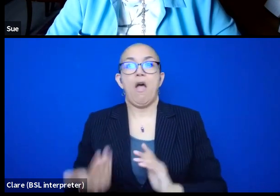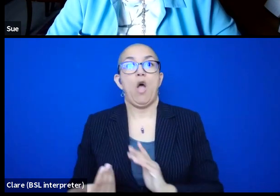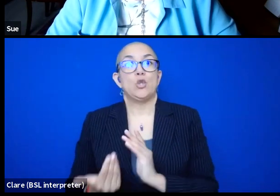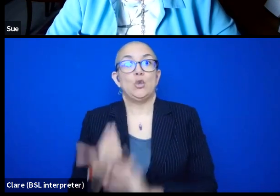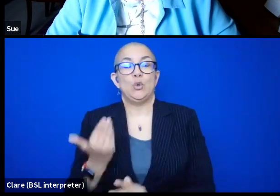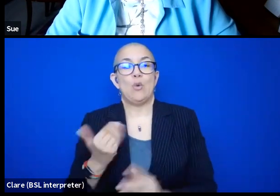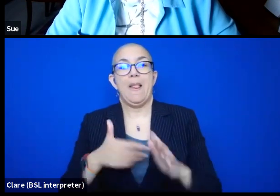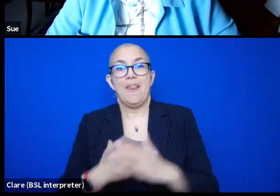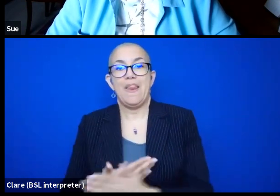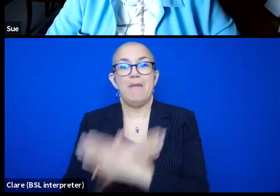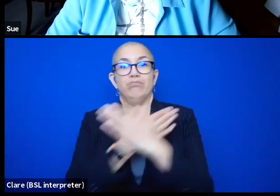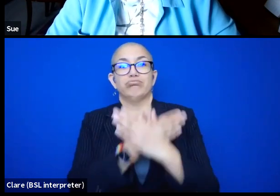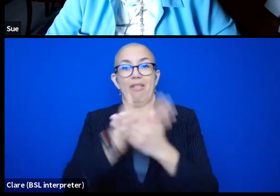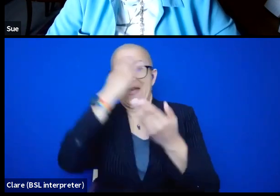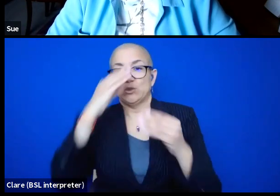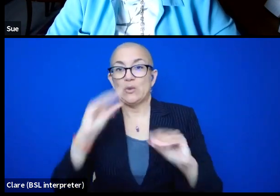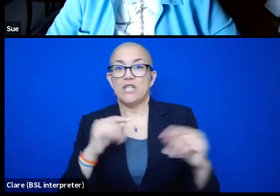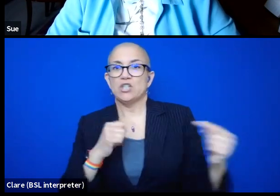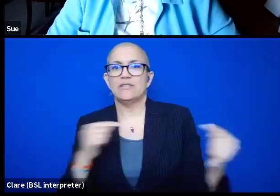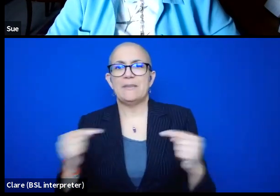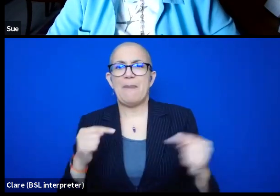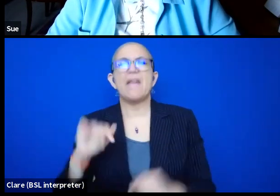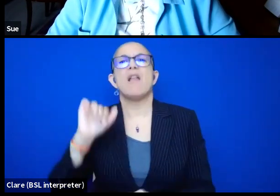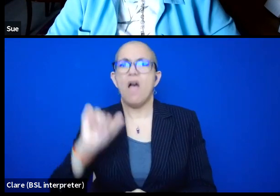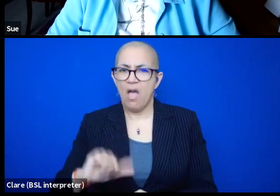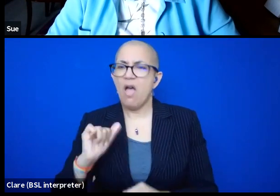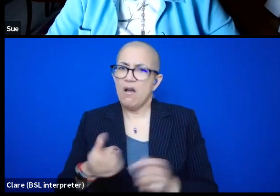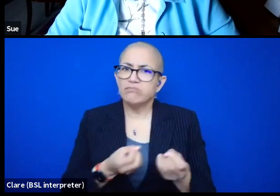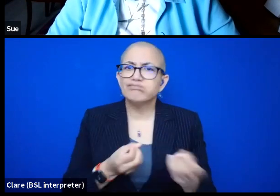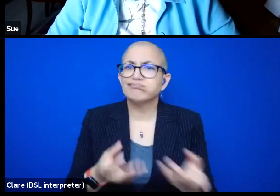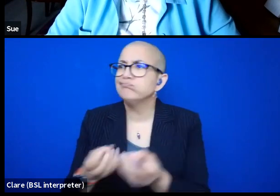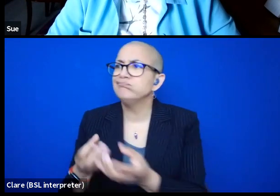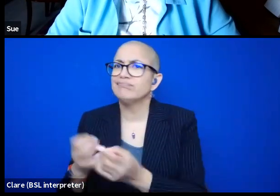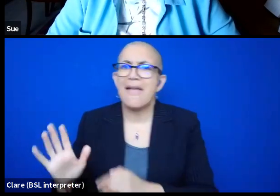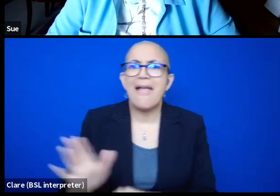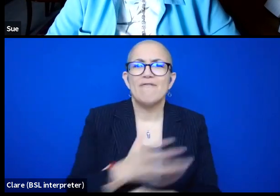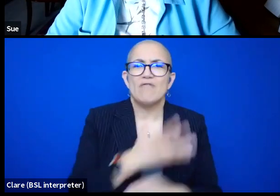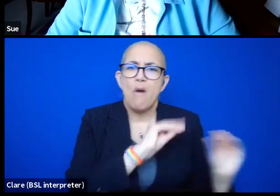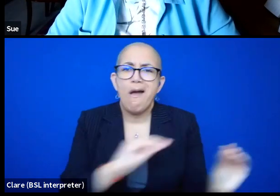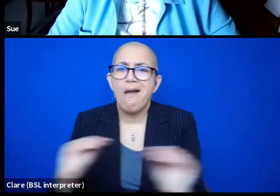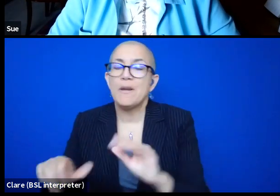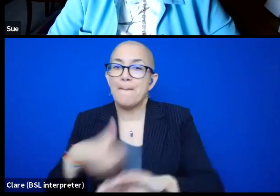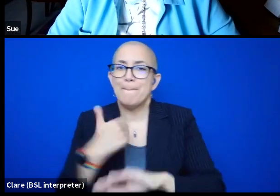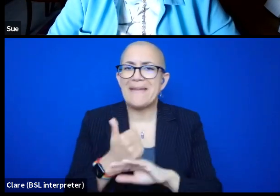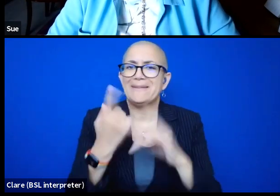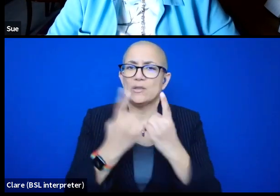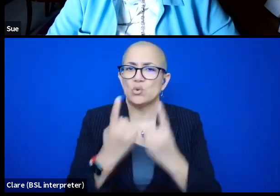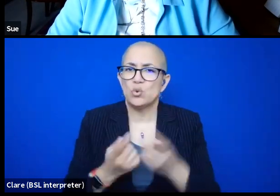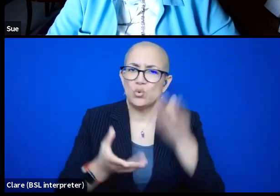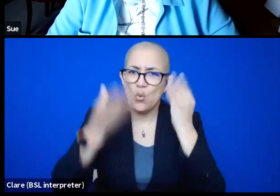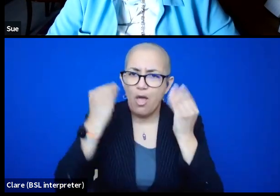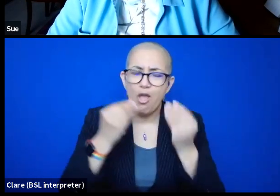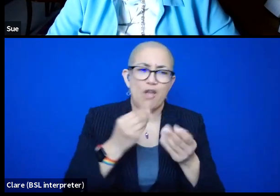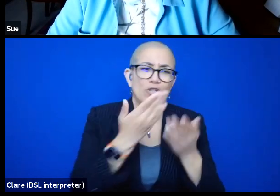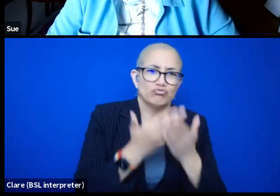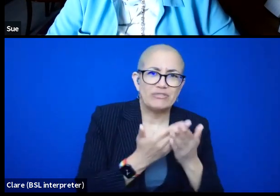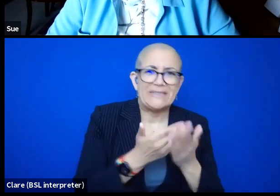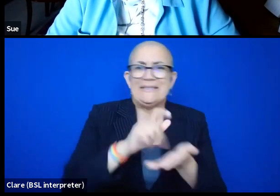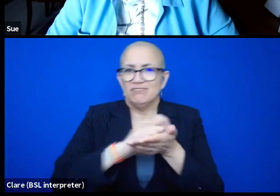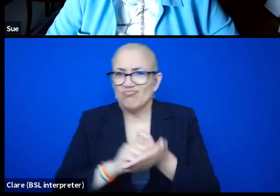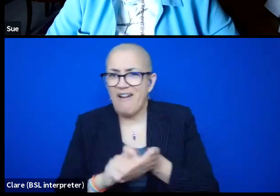education debate. Well, yes, we equip everyone with the basic tools to learn, of reading, writing, and arithmetic, but where we